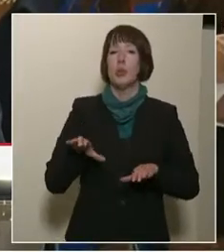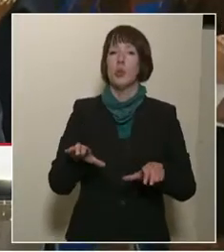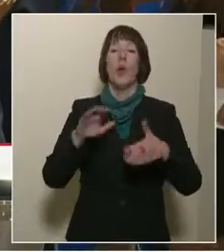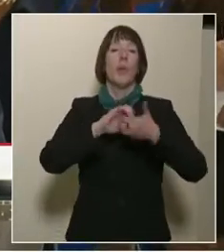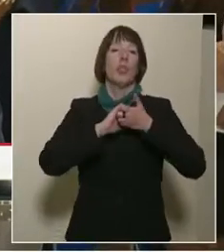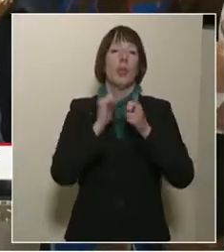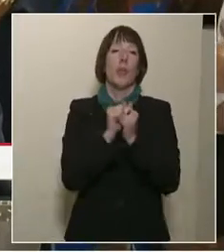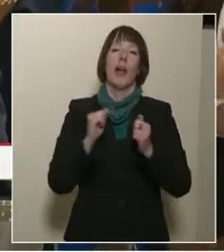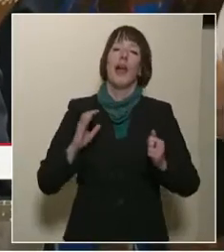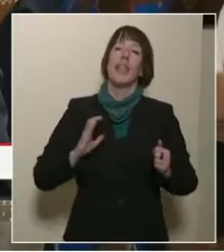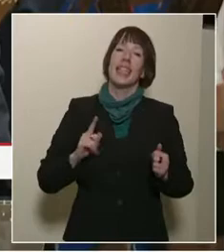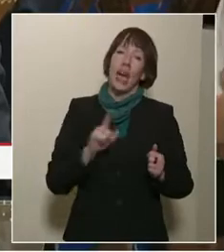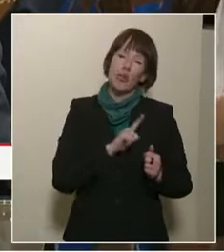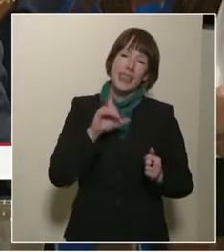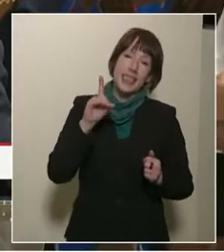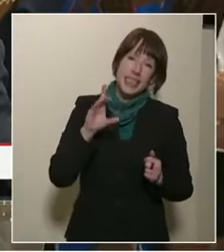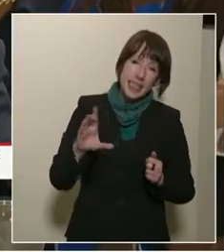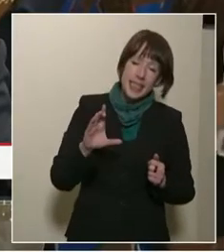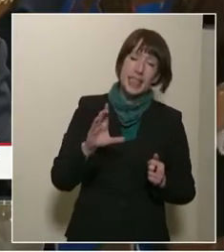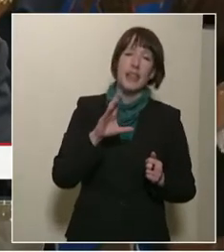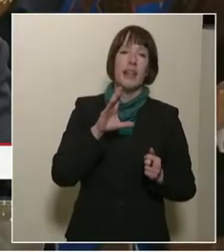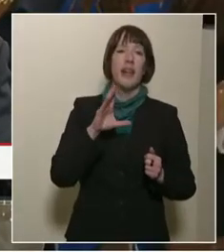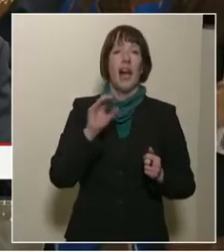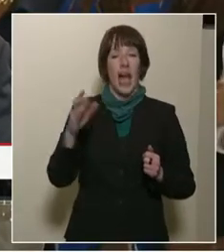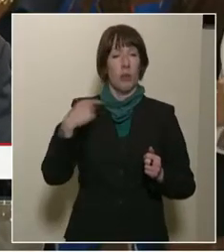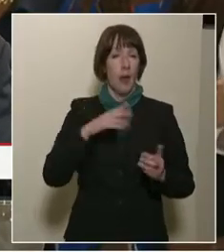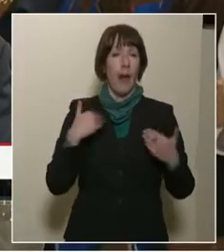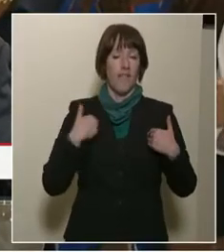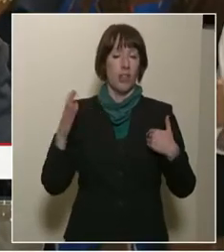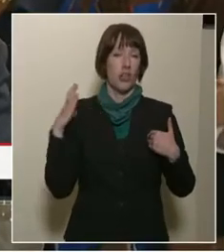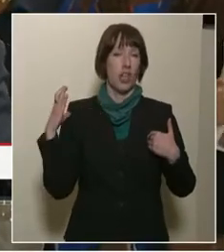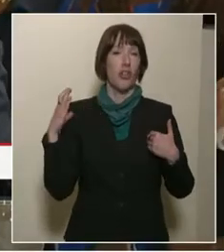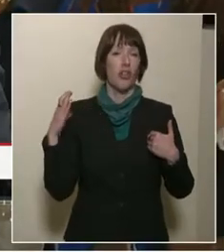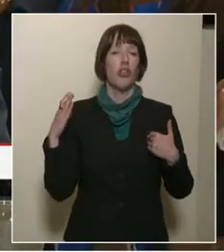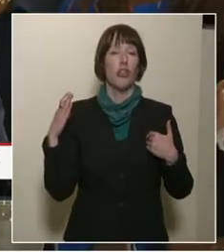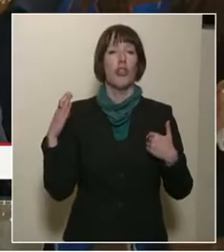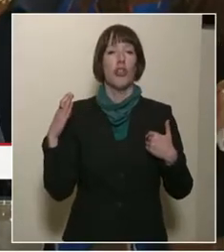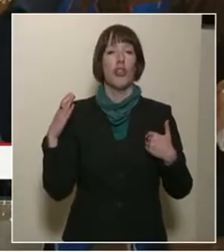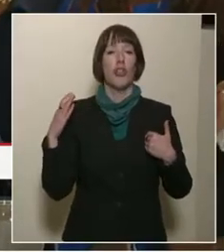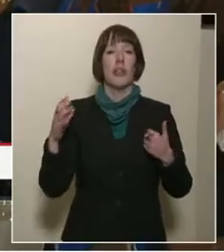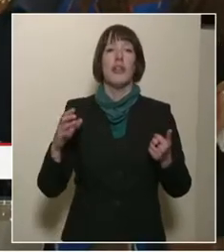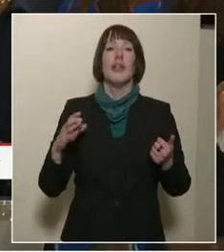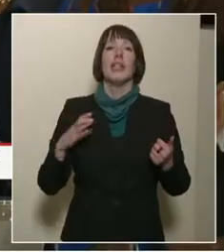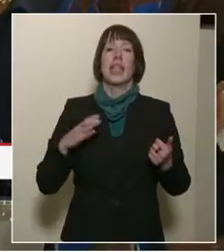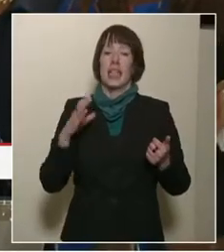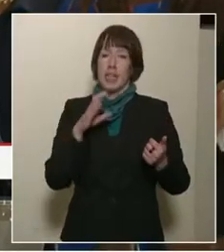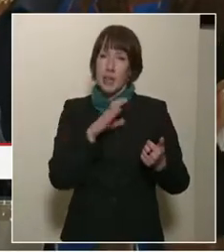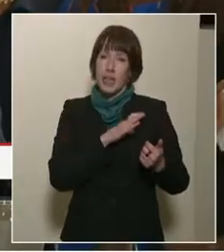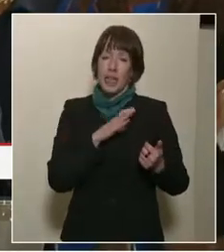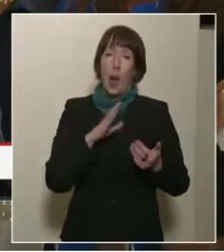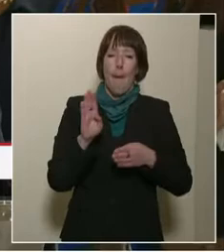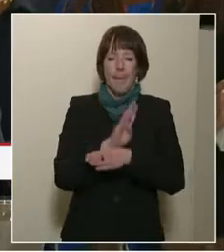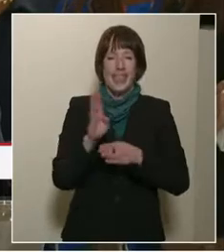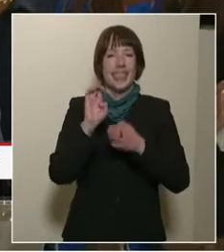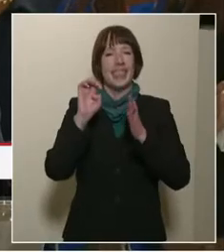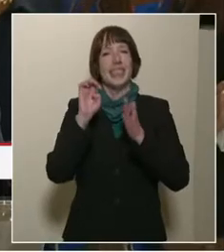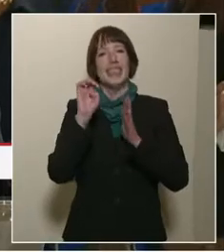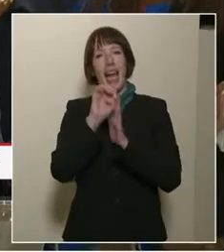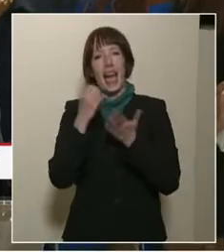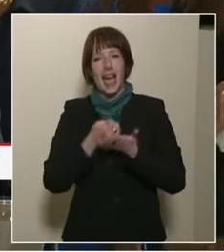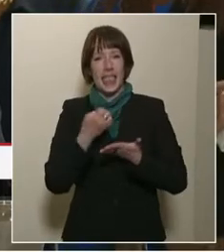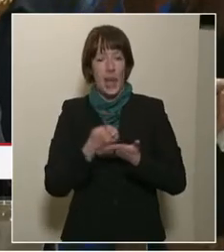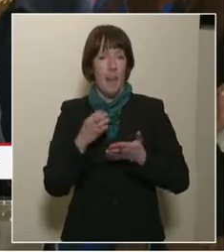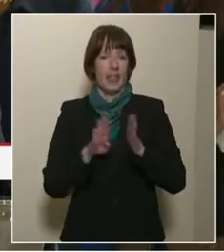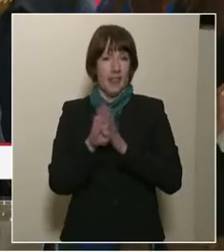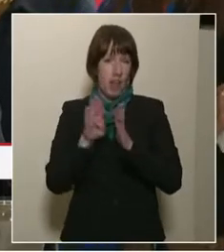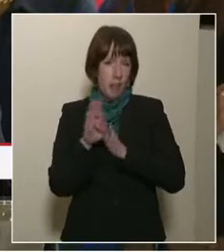the Council of the District of Columbia. And we have a chair who's the council's, the Committee on Business and Economic Development, who helps us get this work